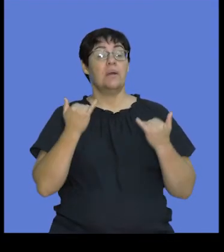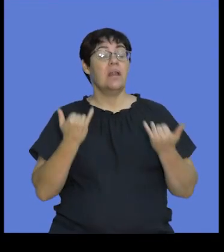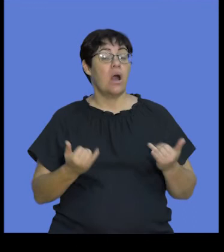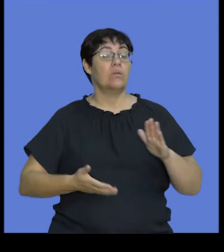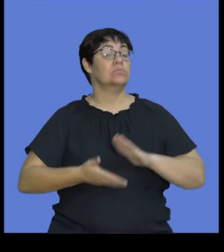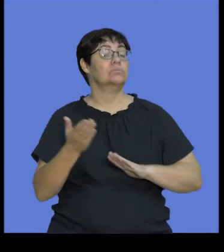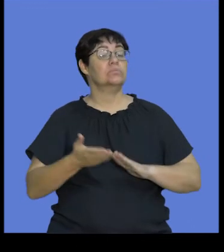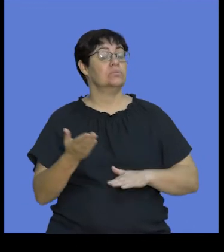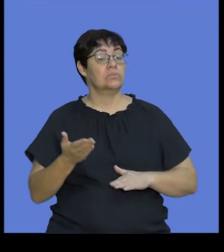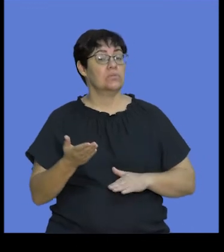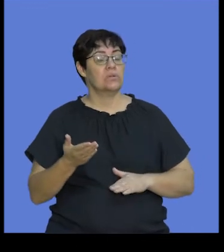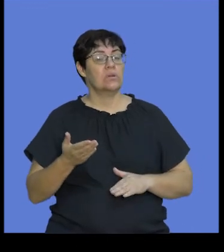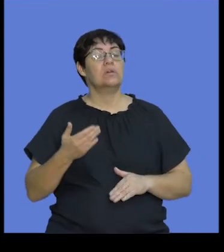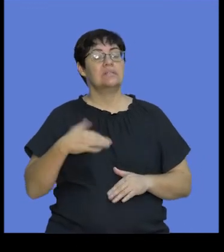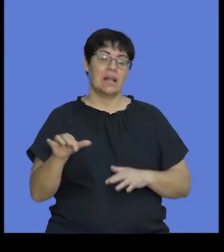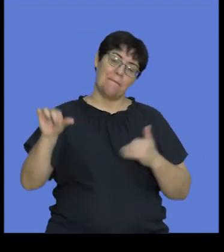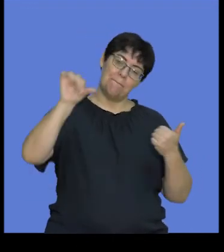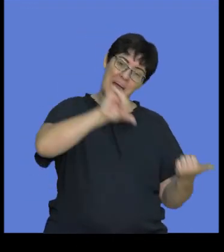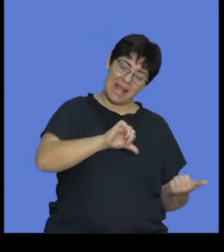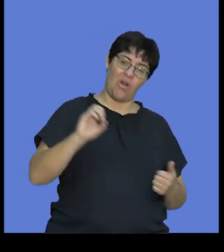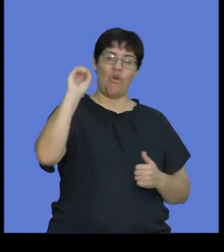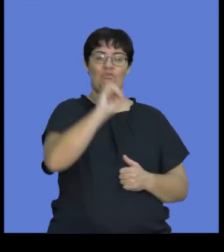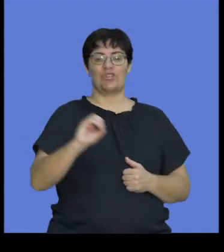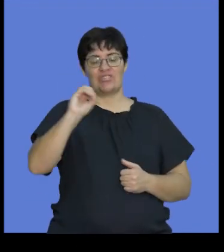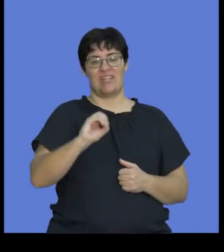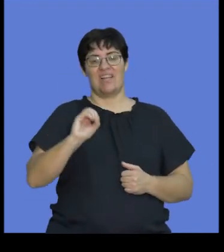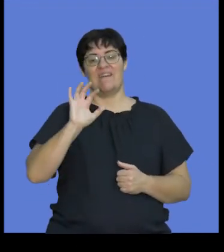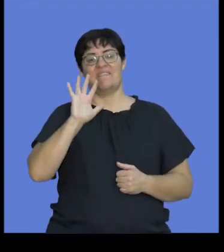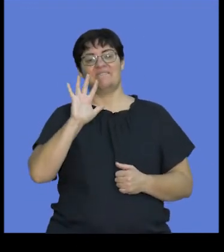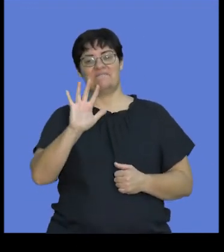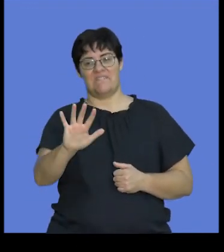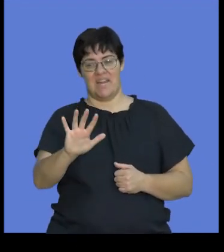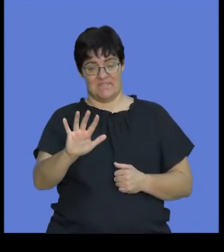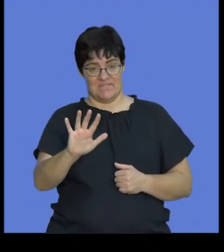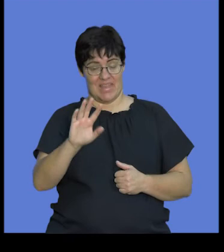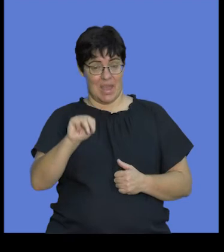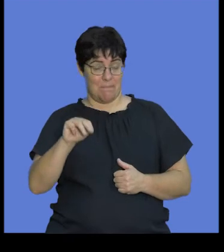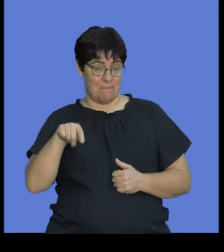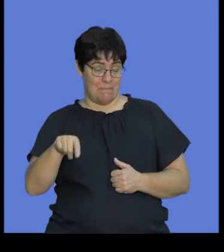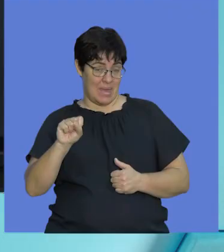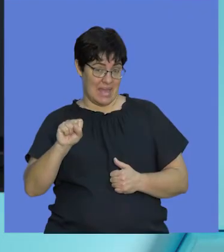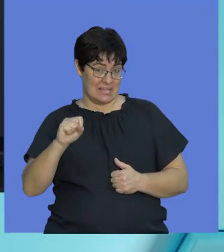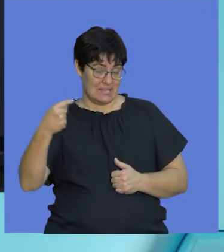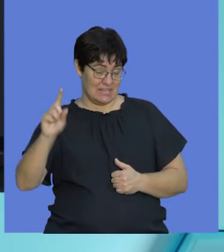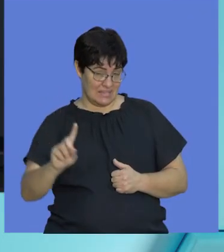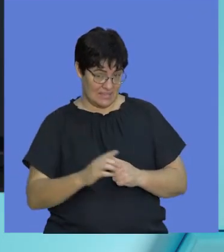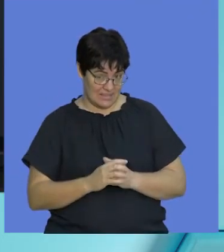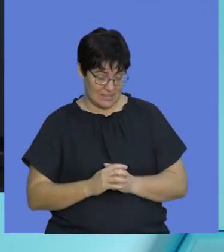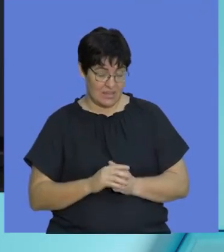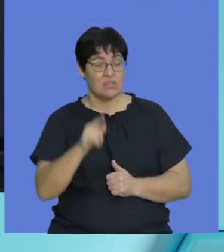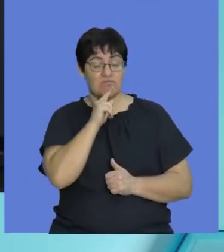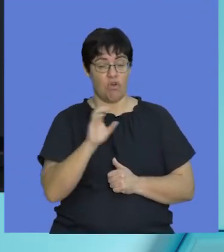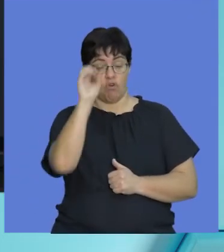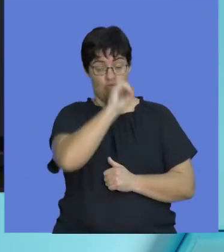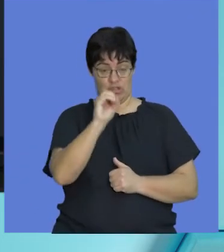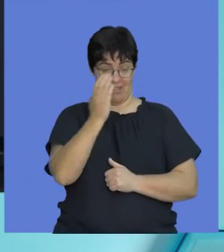it's now still going back to the original velocity, which was 5. Okay, so we've